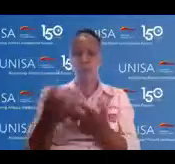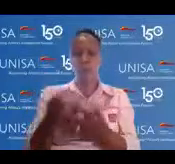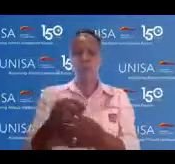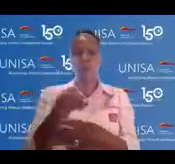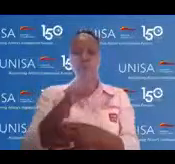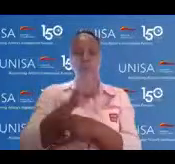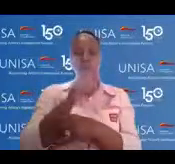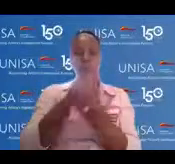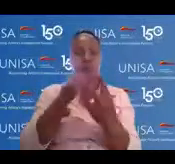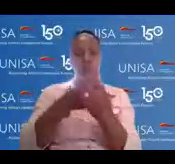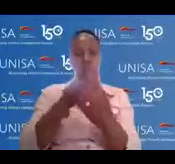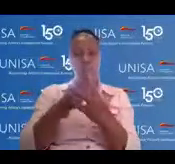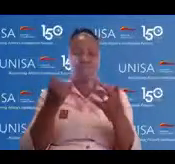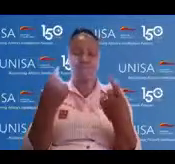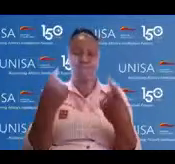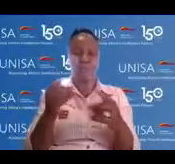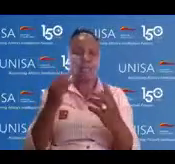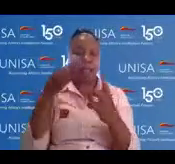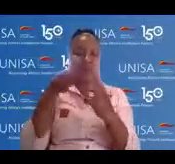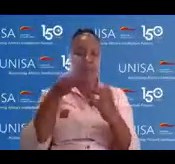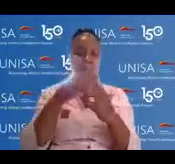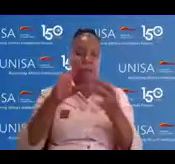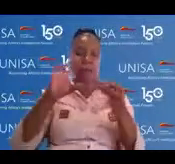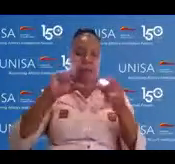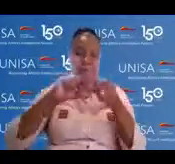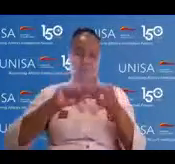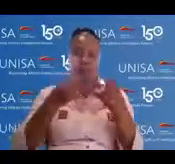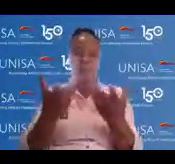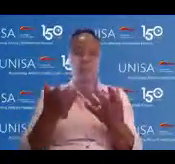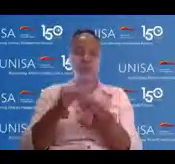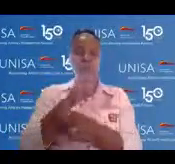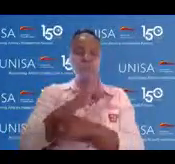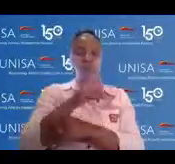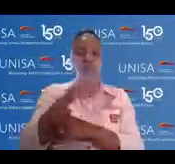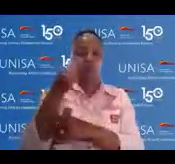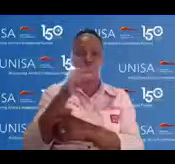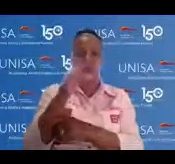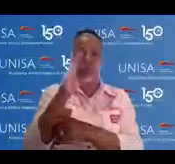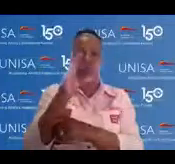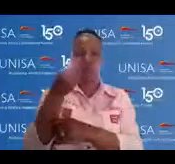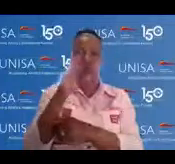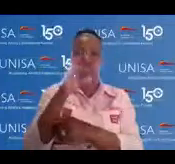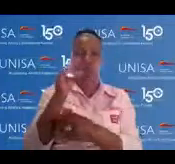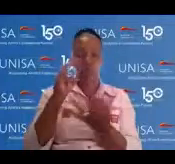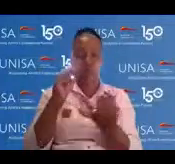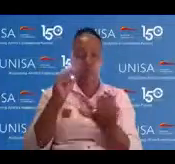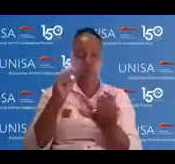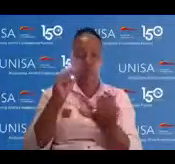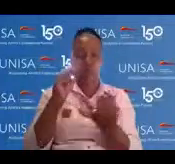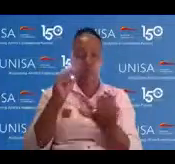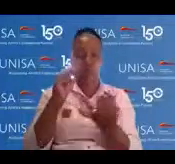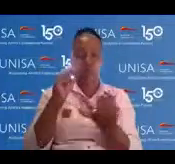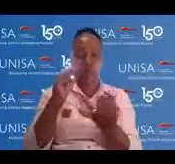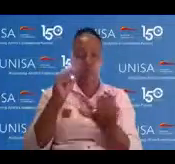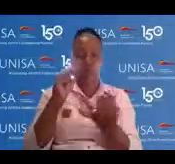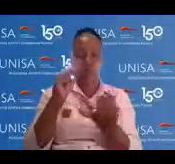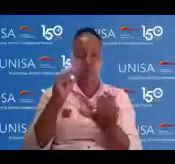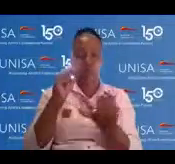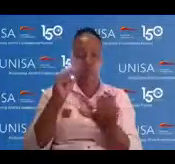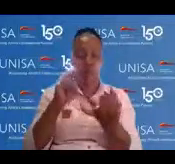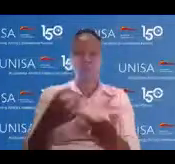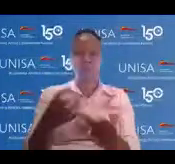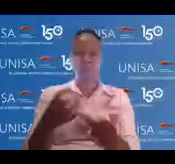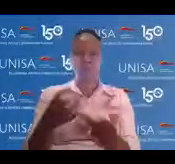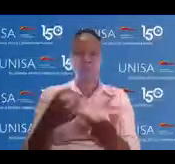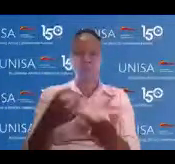direct links to the extension, whether you're using Chrome or Microsoft Edge. So I'm going to show you Microsoft Edge. You just click on